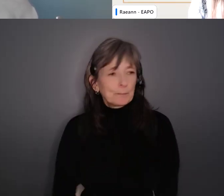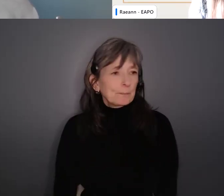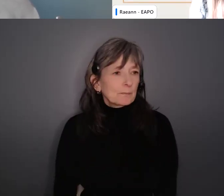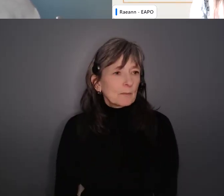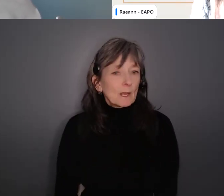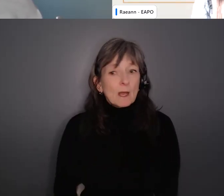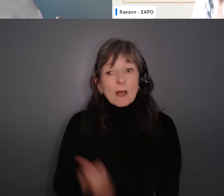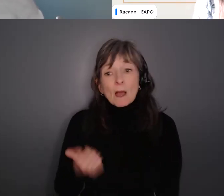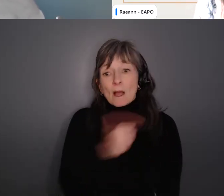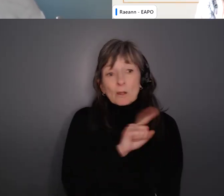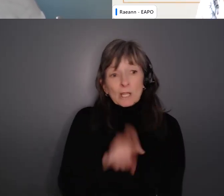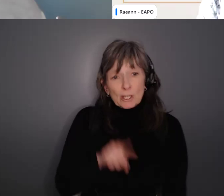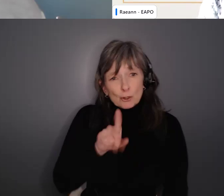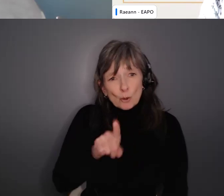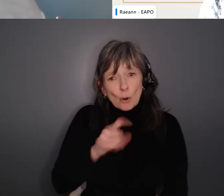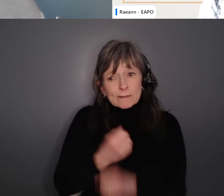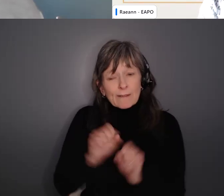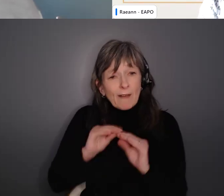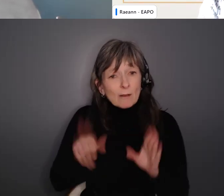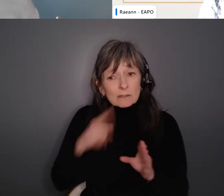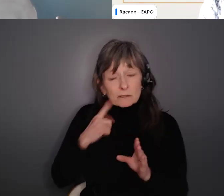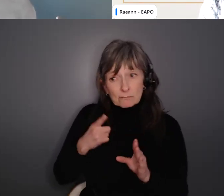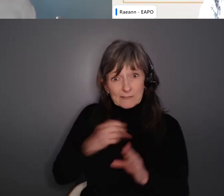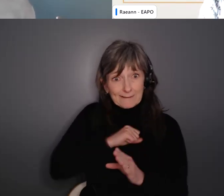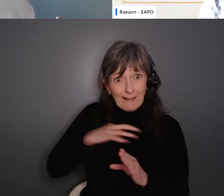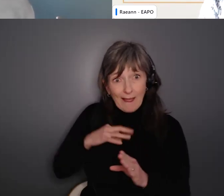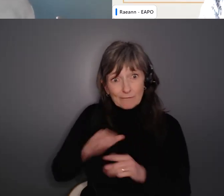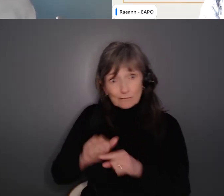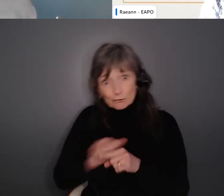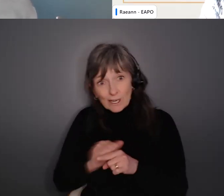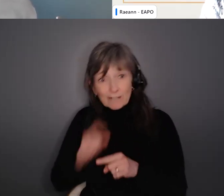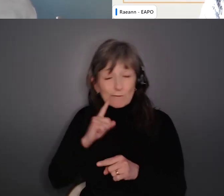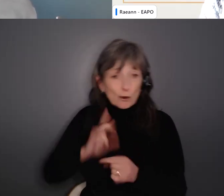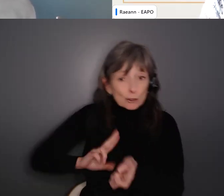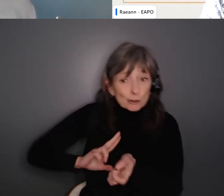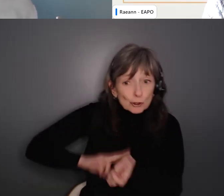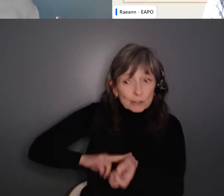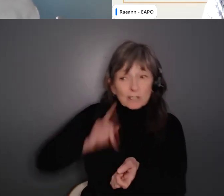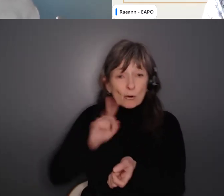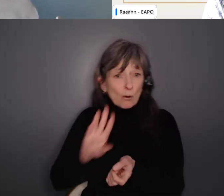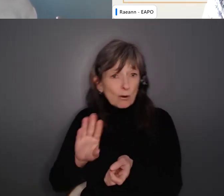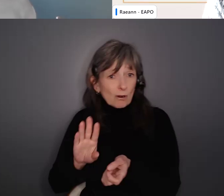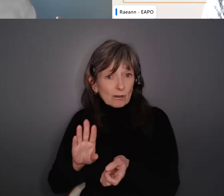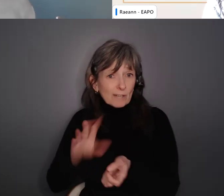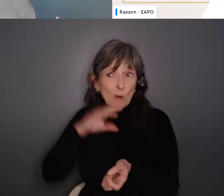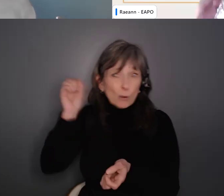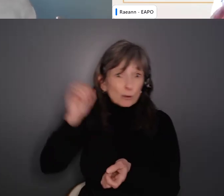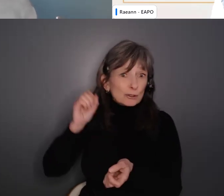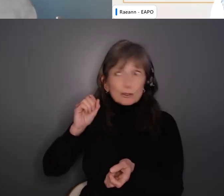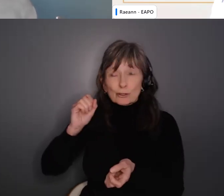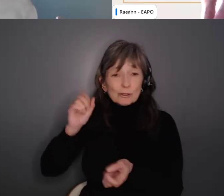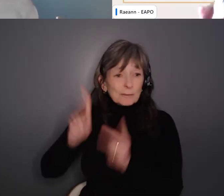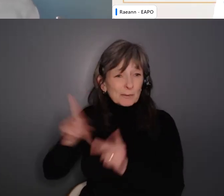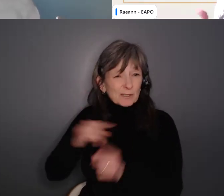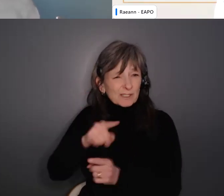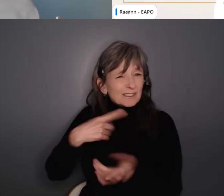around, are your shelter staff duly trained as PSWs or nursing to provide the types of services that older adults might need? Because you had talked about